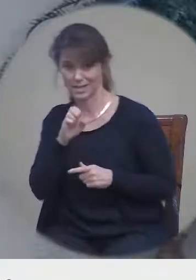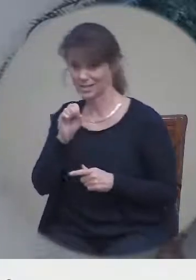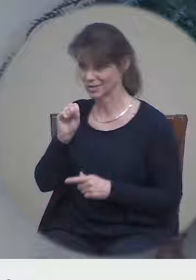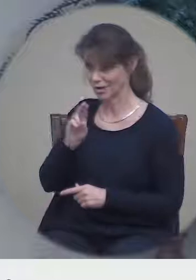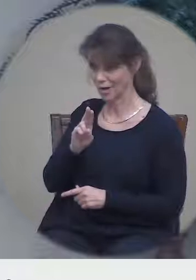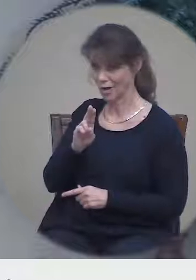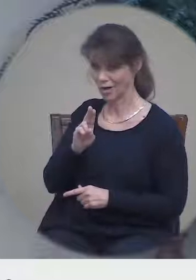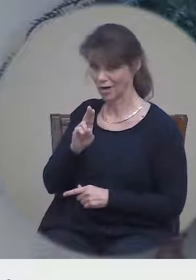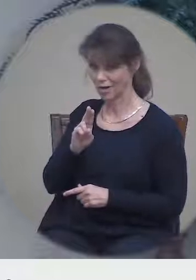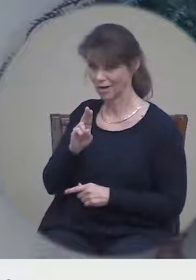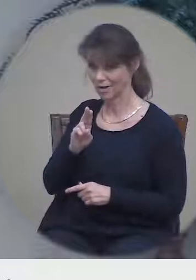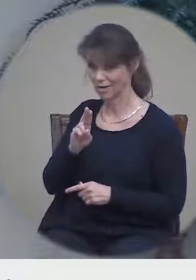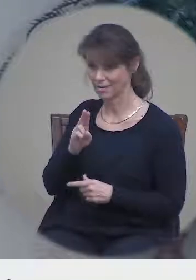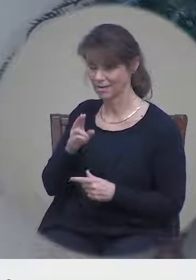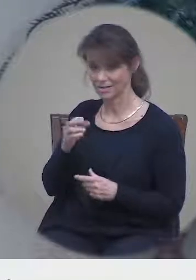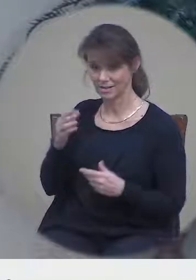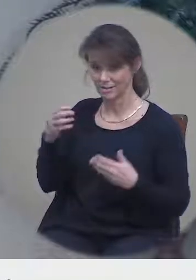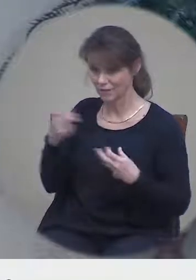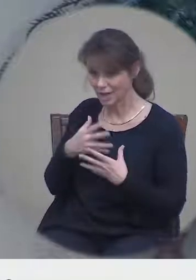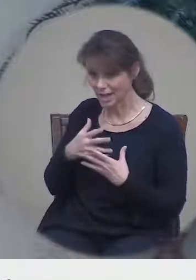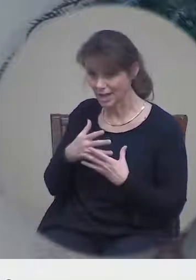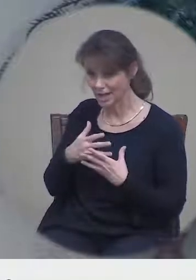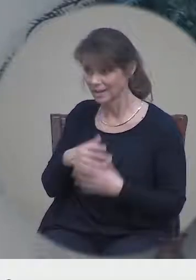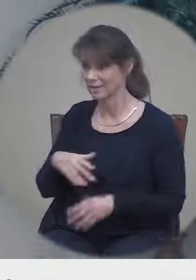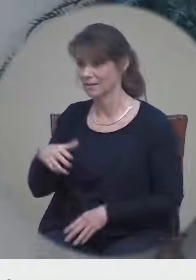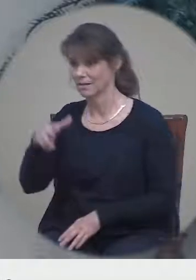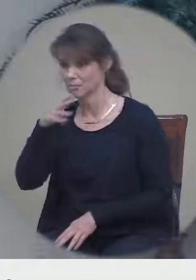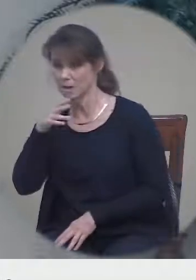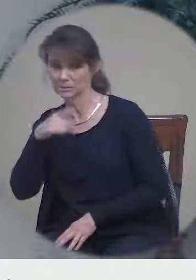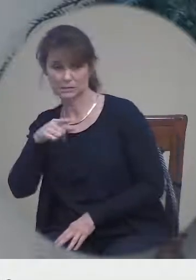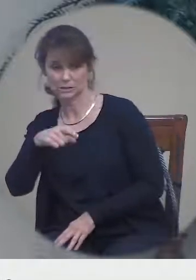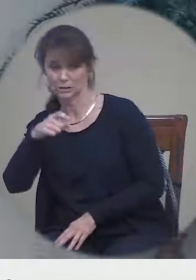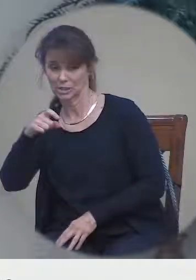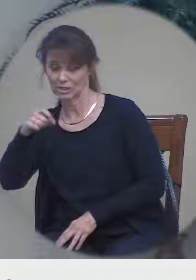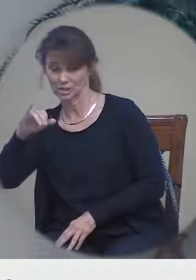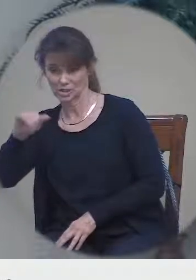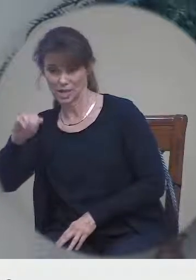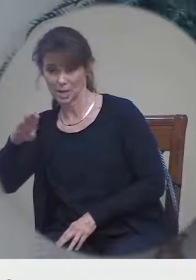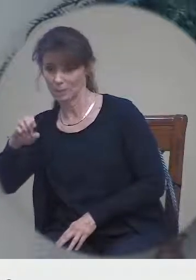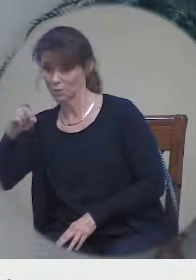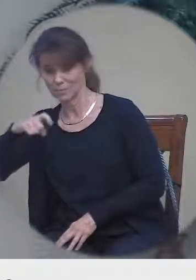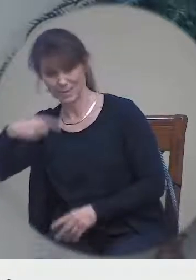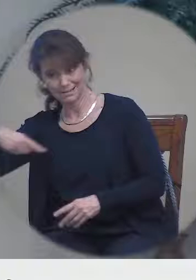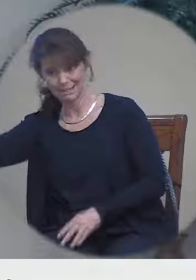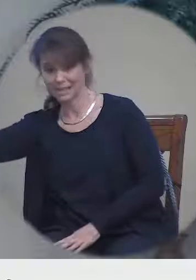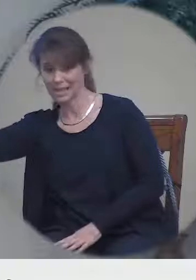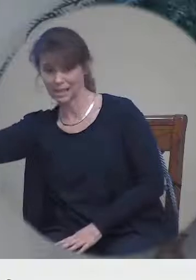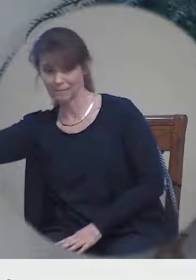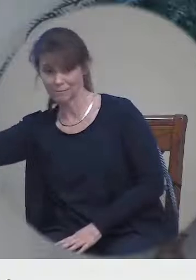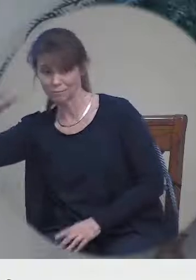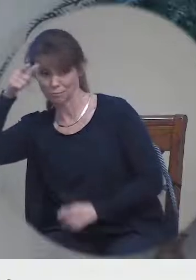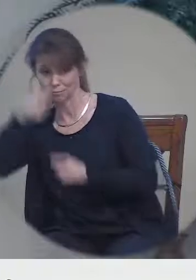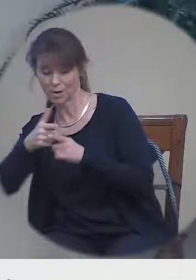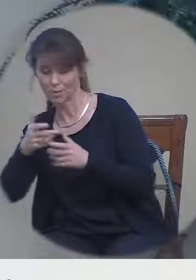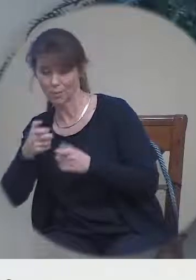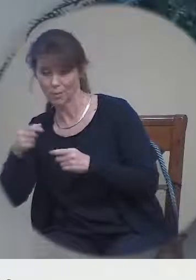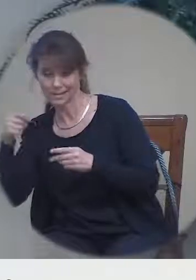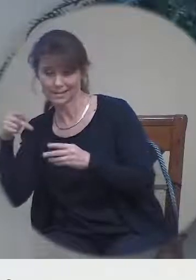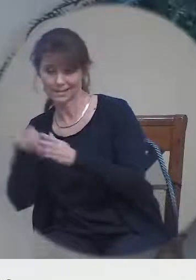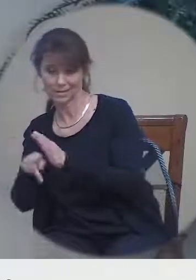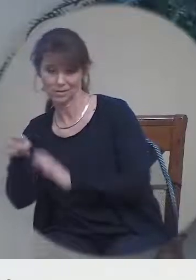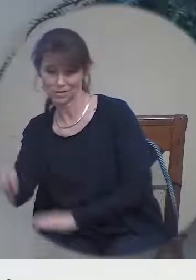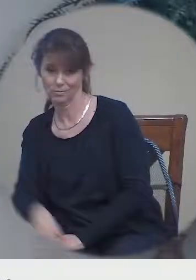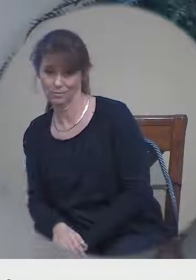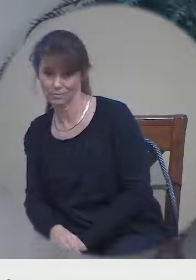And so much that his mother said, you need to get out of here, to Jacob. You better get out of here. Your brother's not